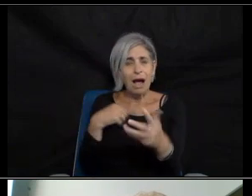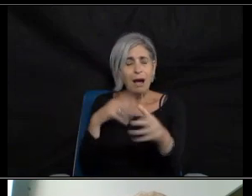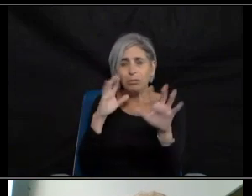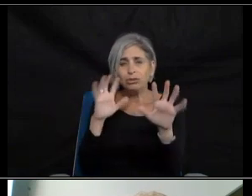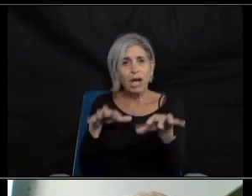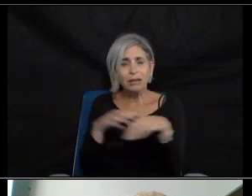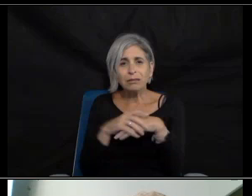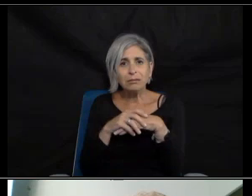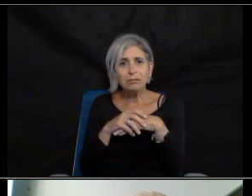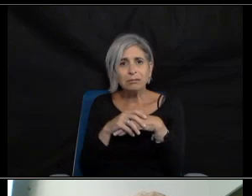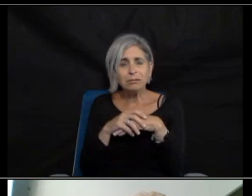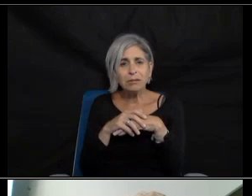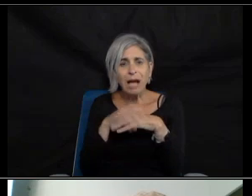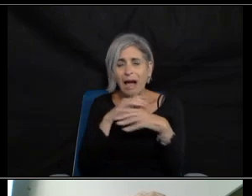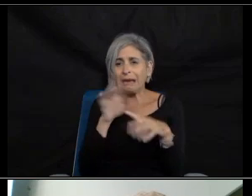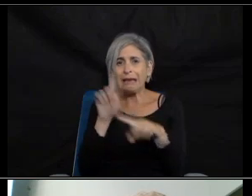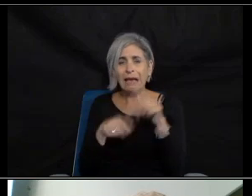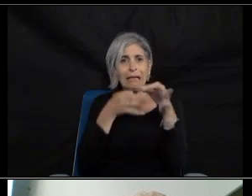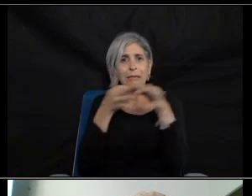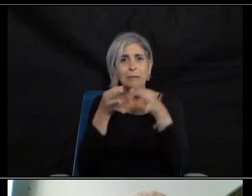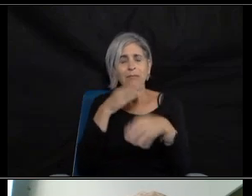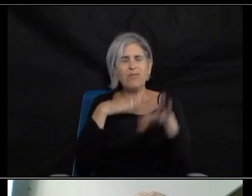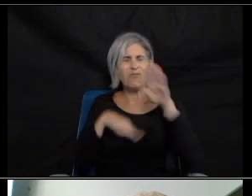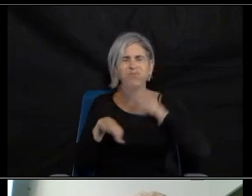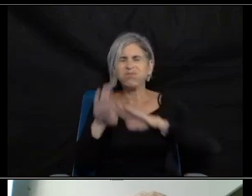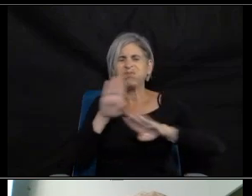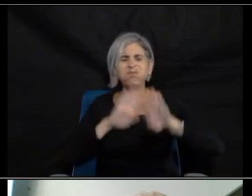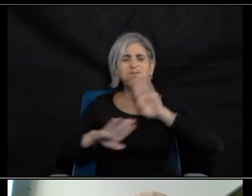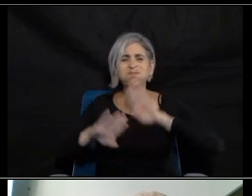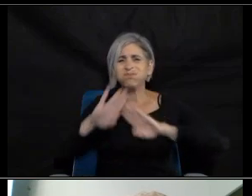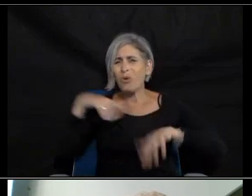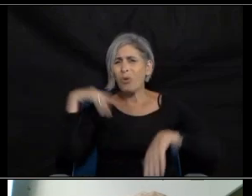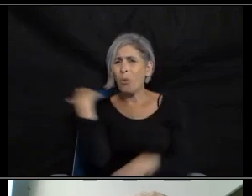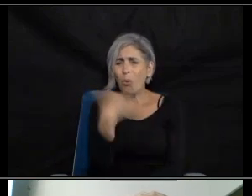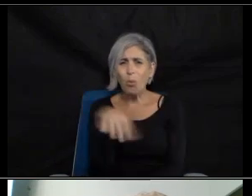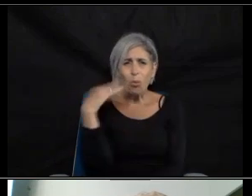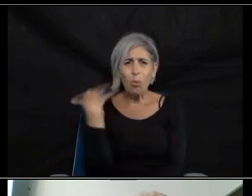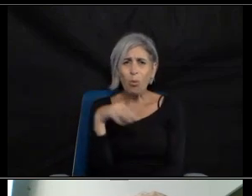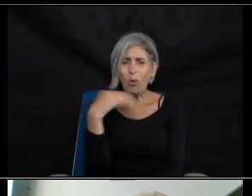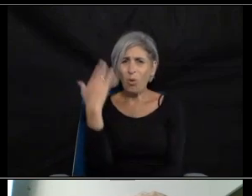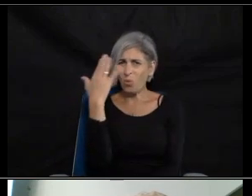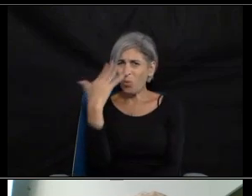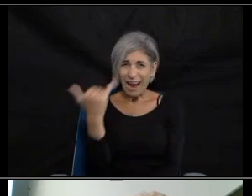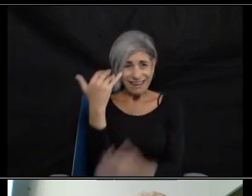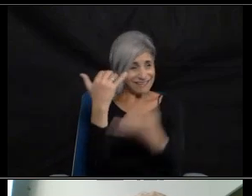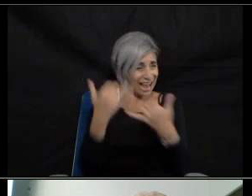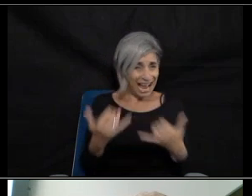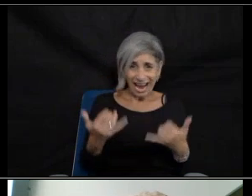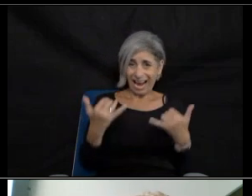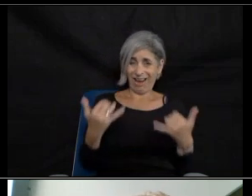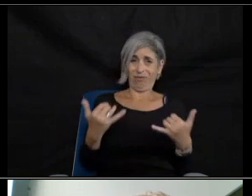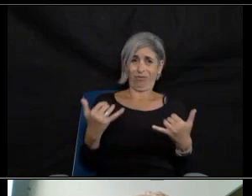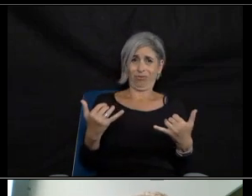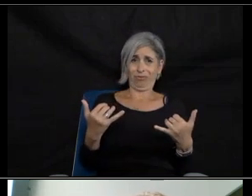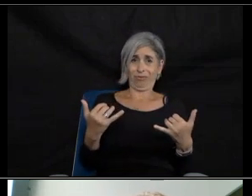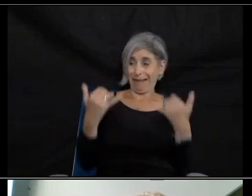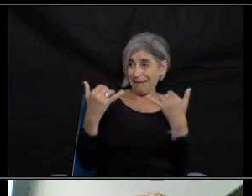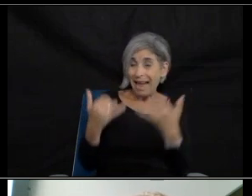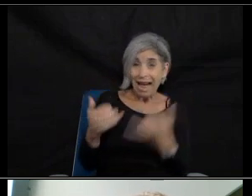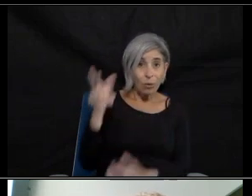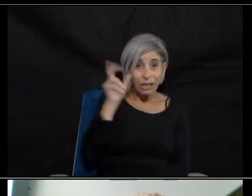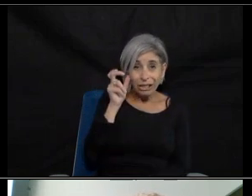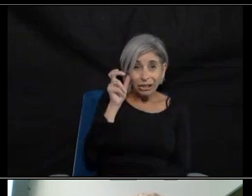I don't have words to explain my frustration in terms of saying, why is it that now? It's now that we're hearing of